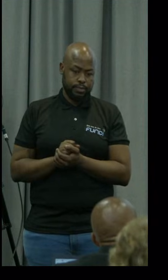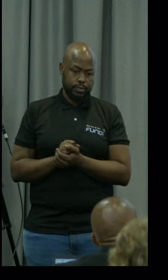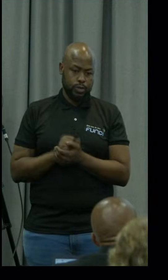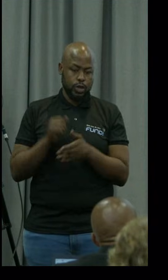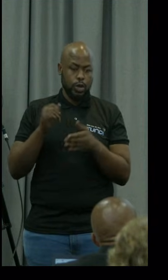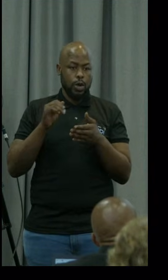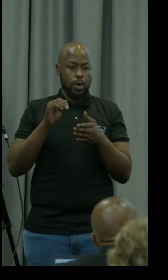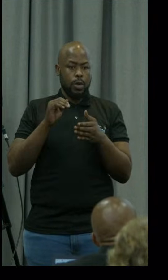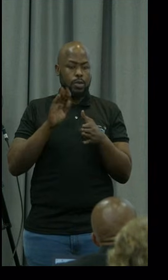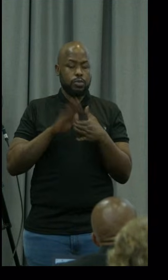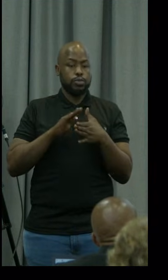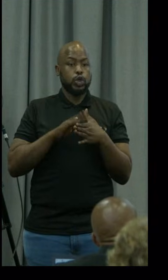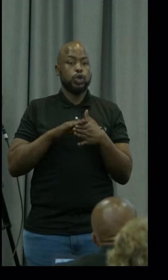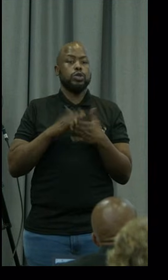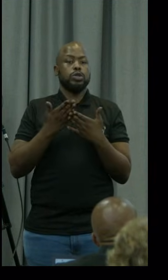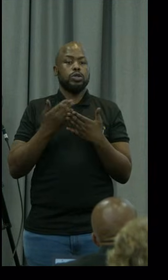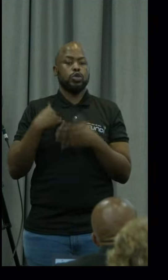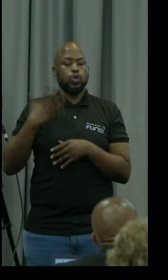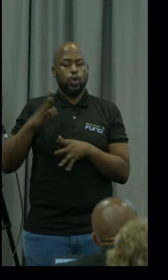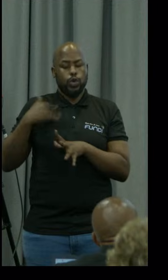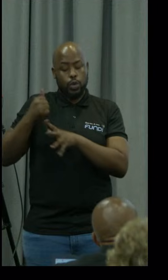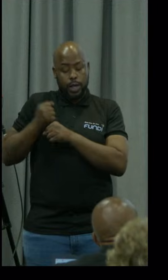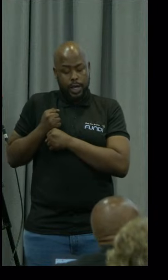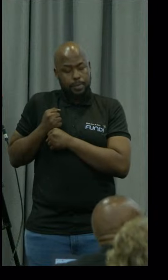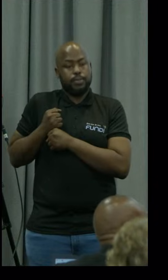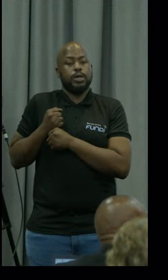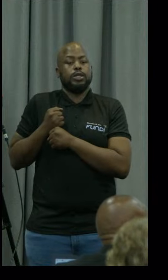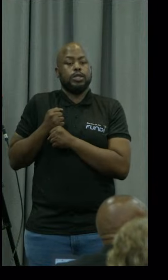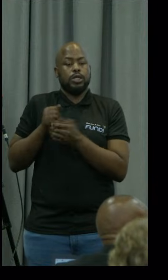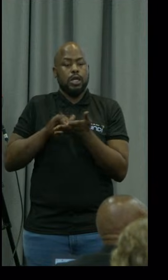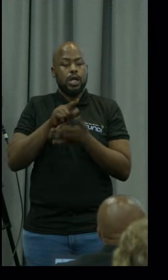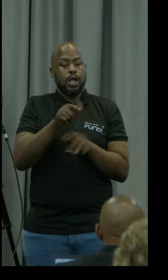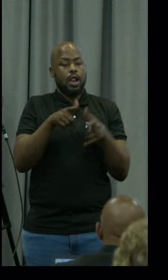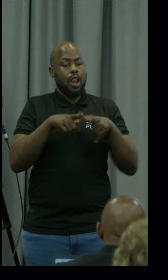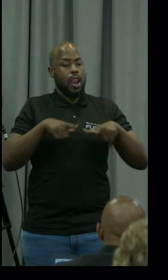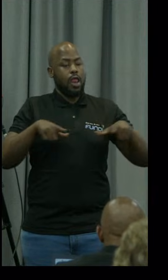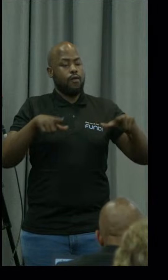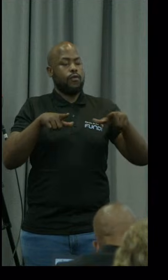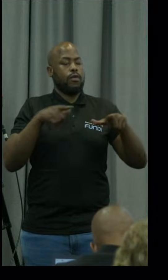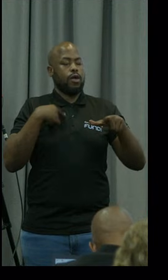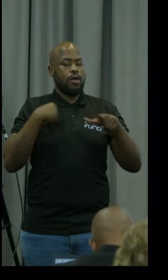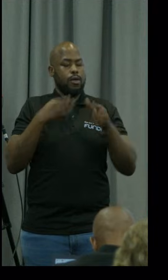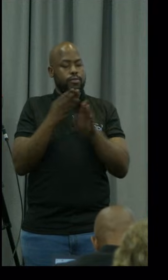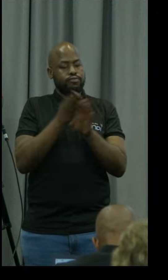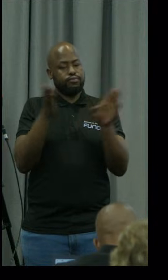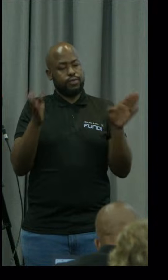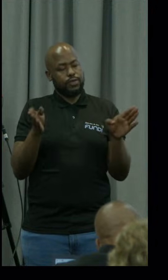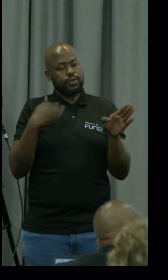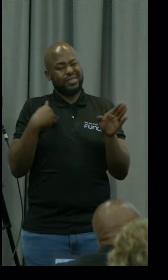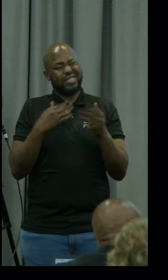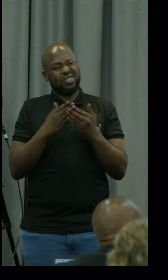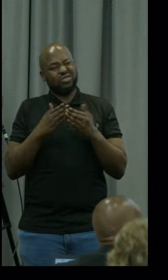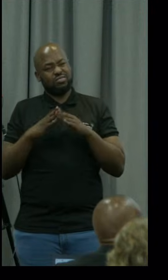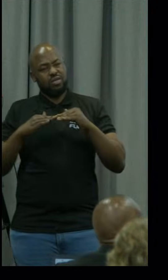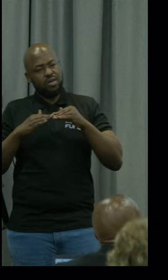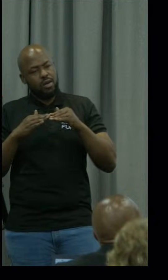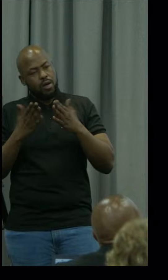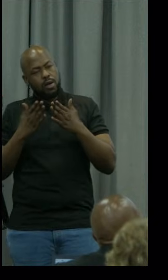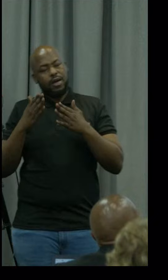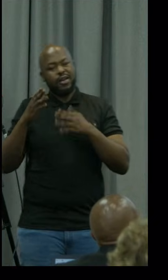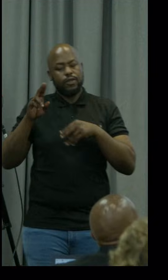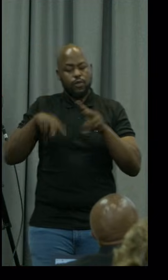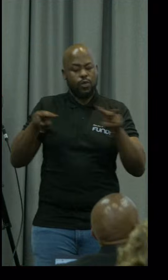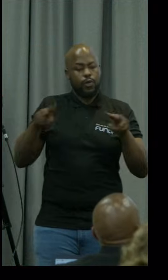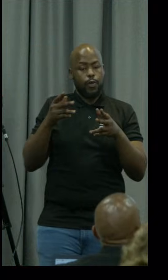because you want to keep that level of diversity for as wide a range of learners